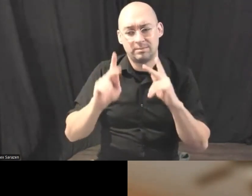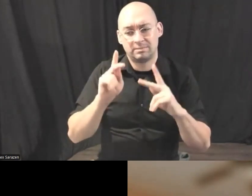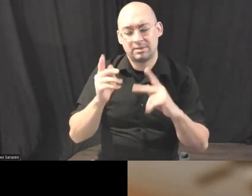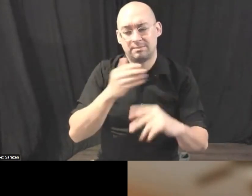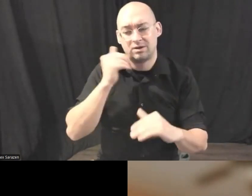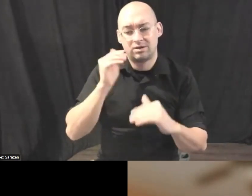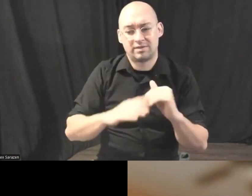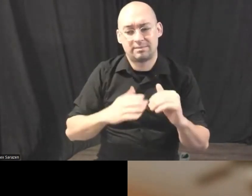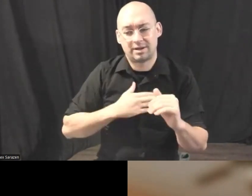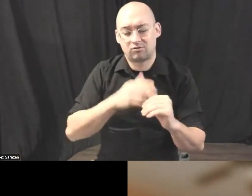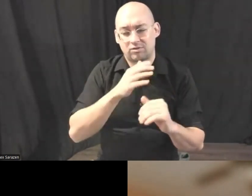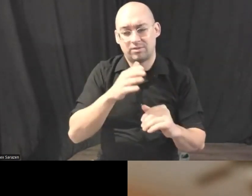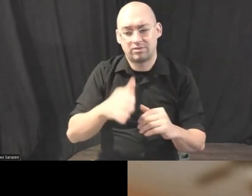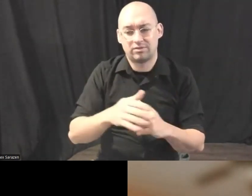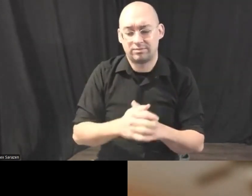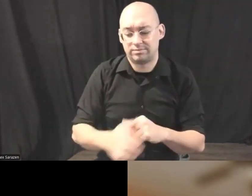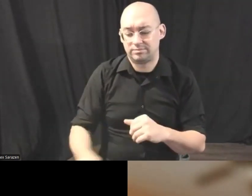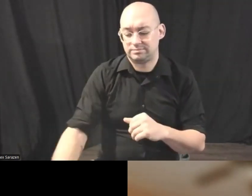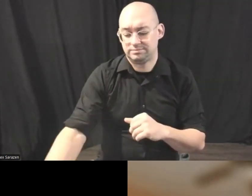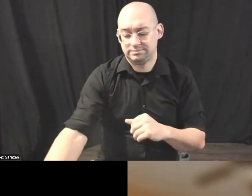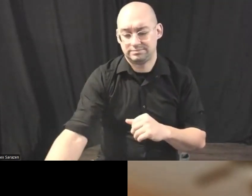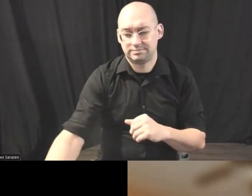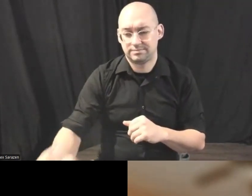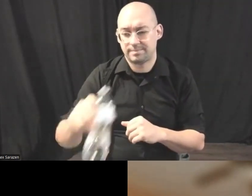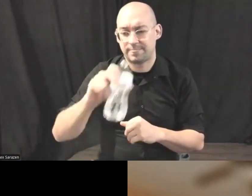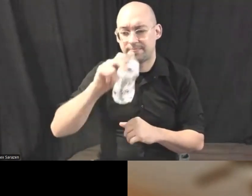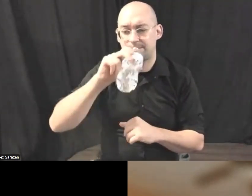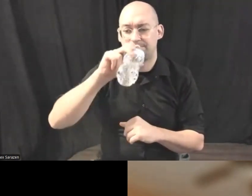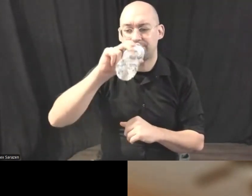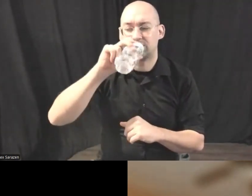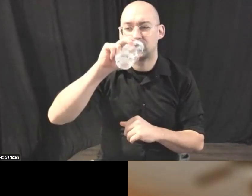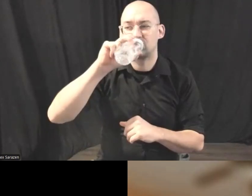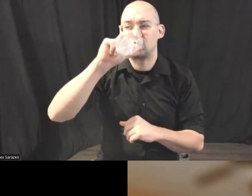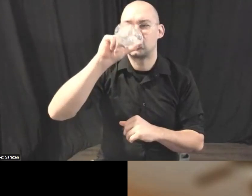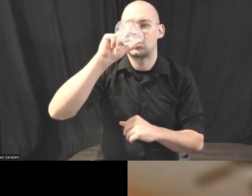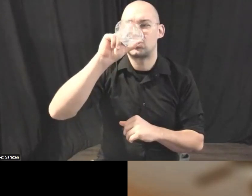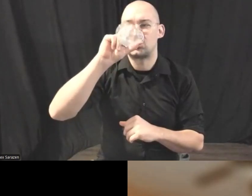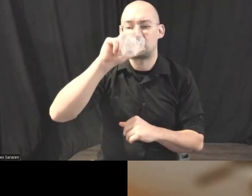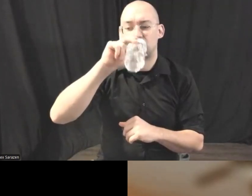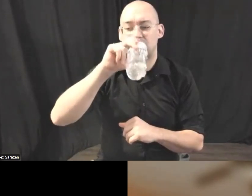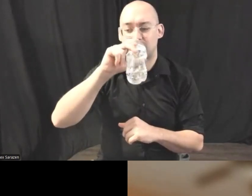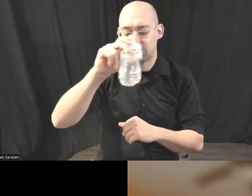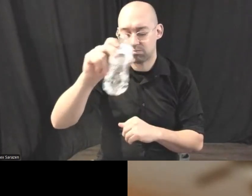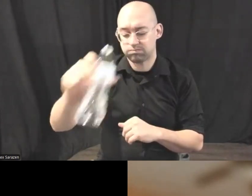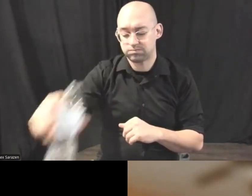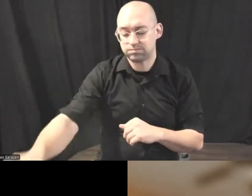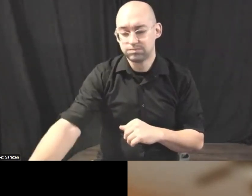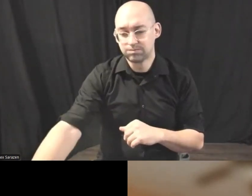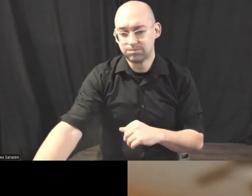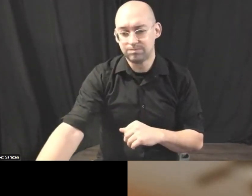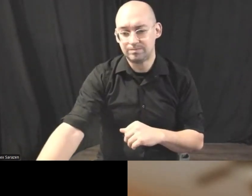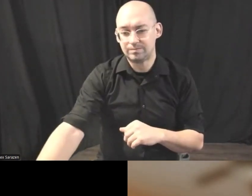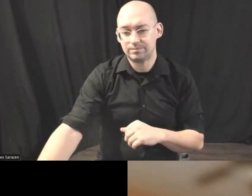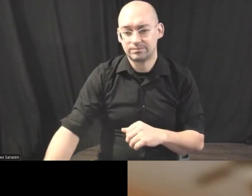she's getting in bed with a blanket. Thank you. I'll just add, I just want to thank C4A